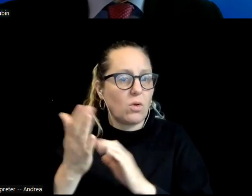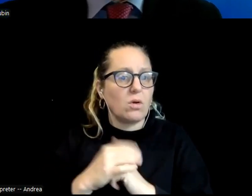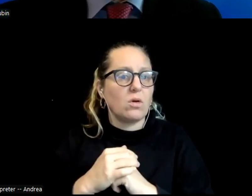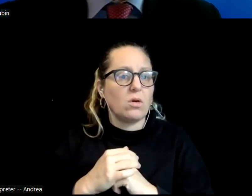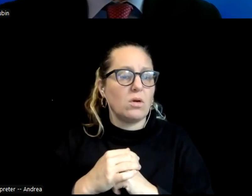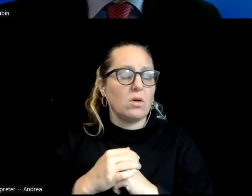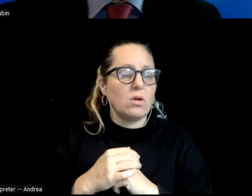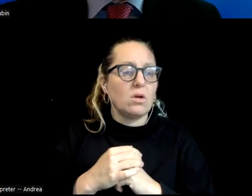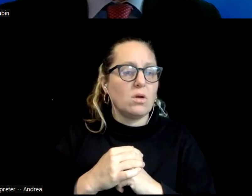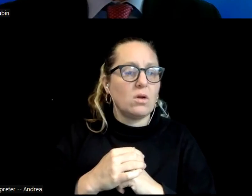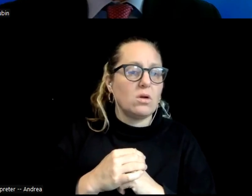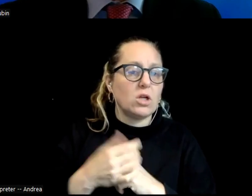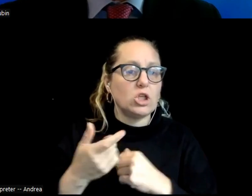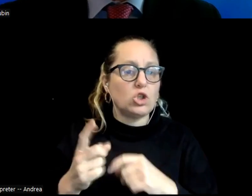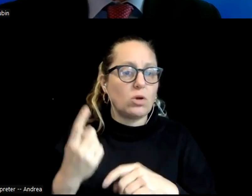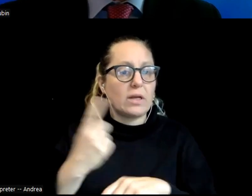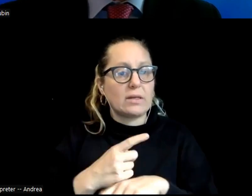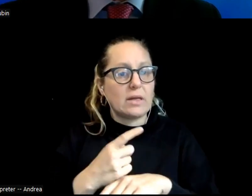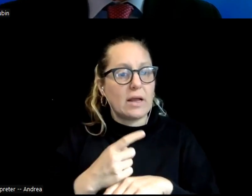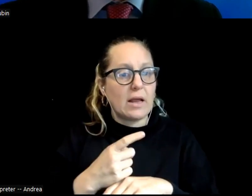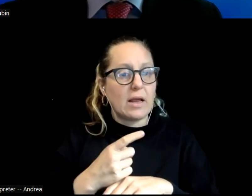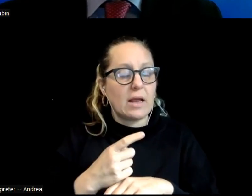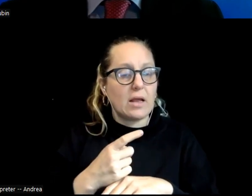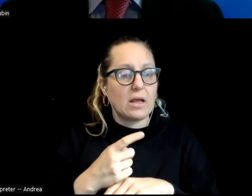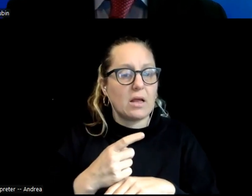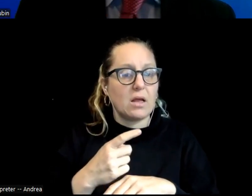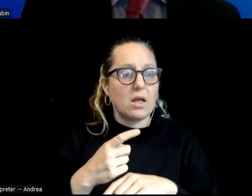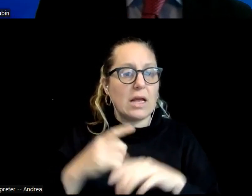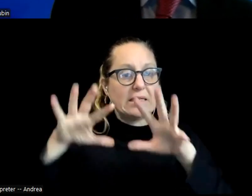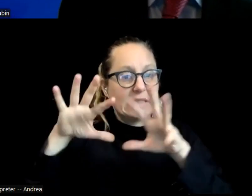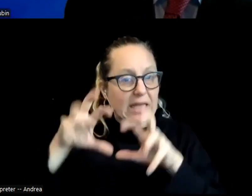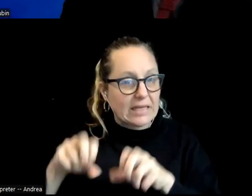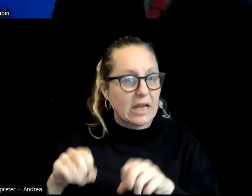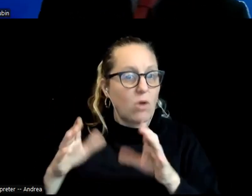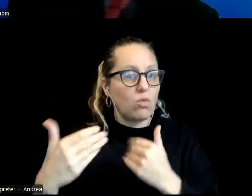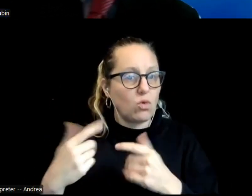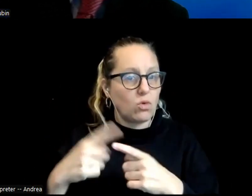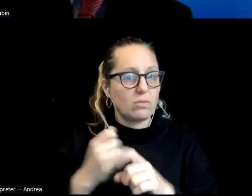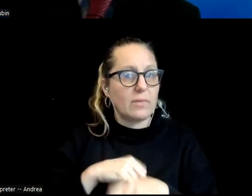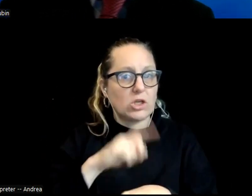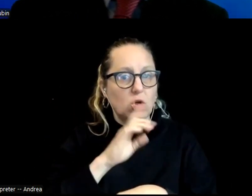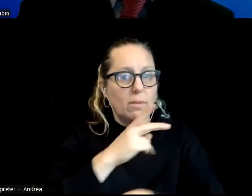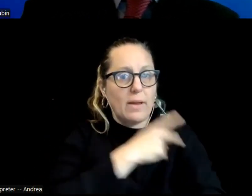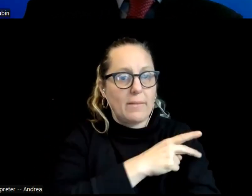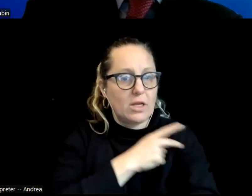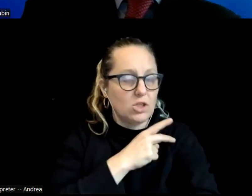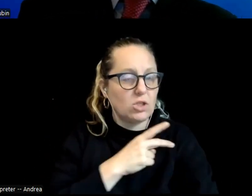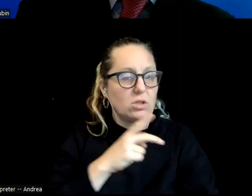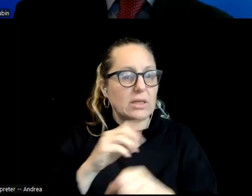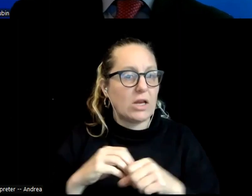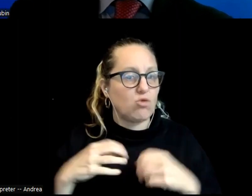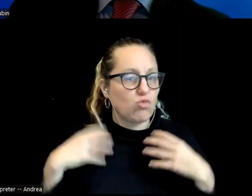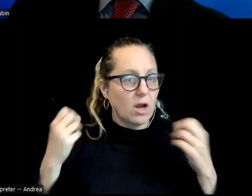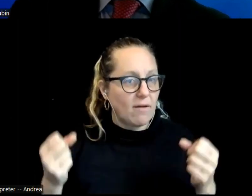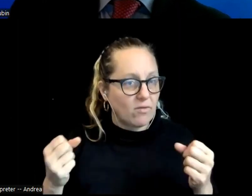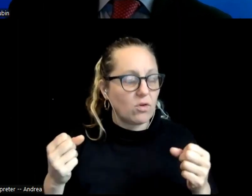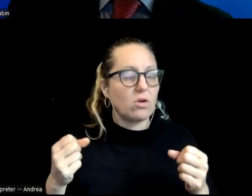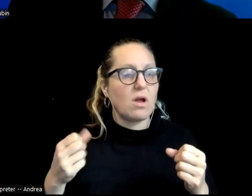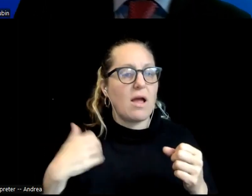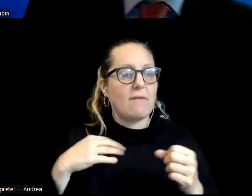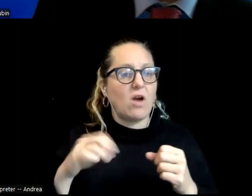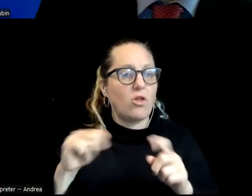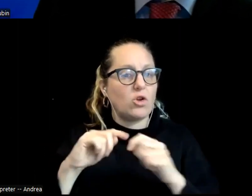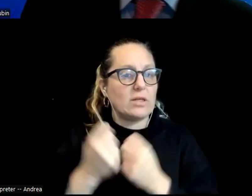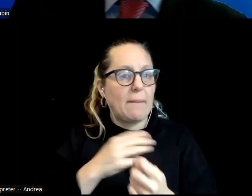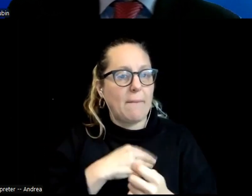Throughout the day, taking the rooms down, making sure that my patients were in recovery, having other team members